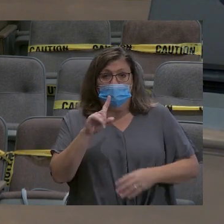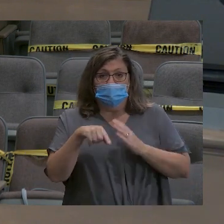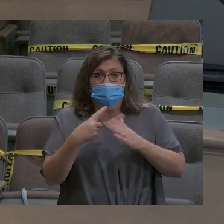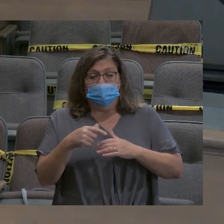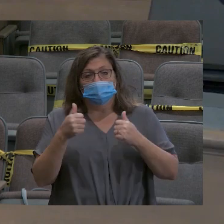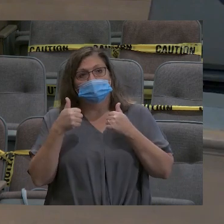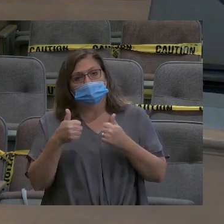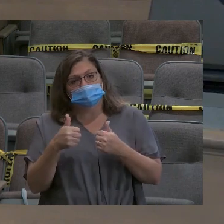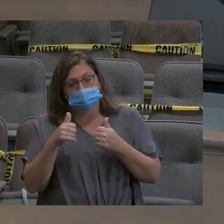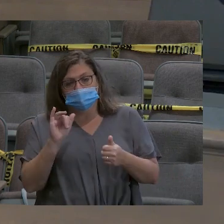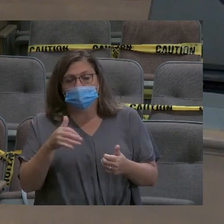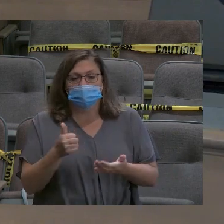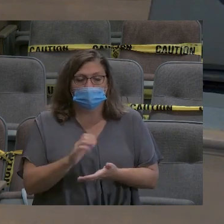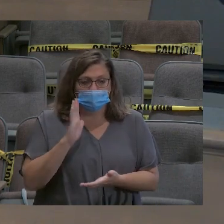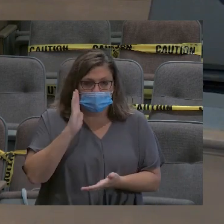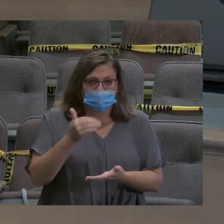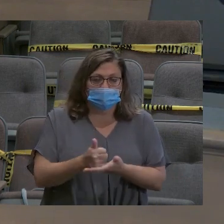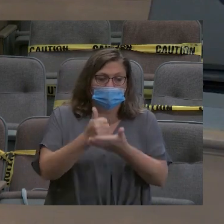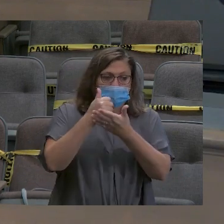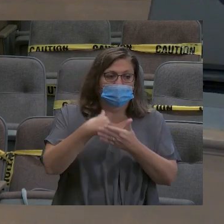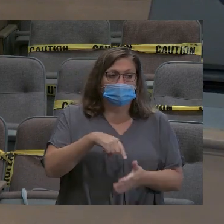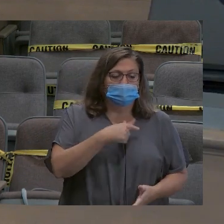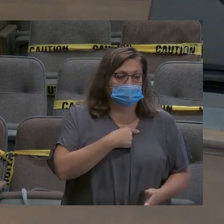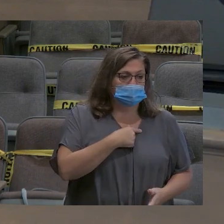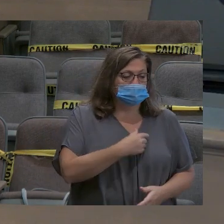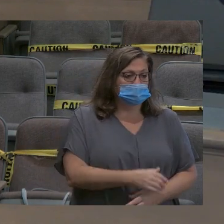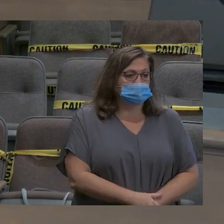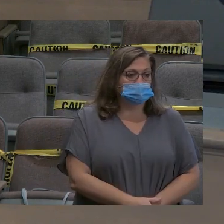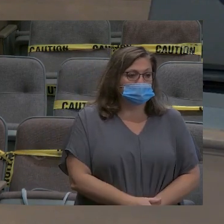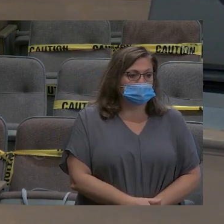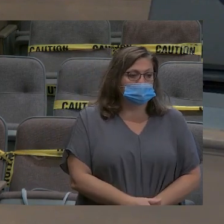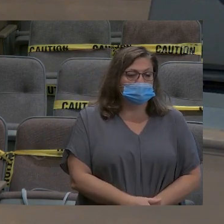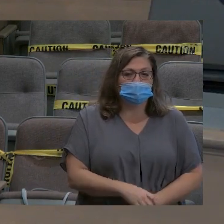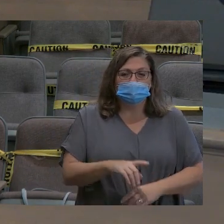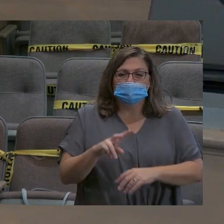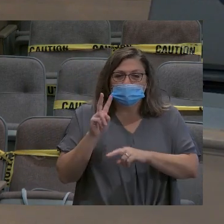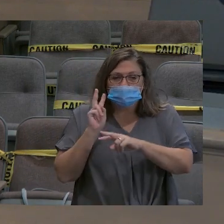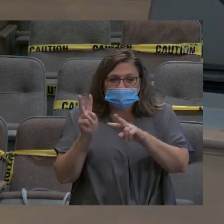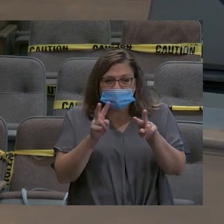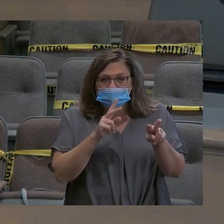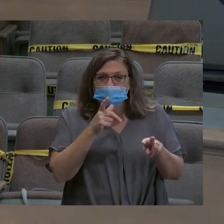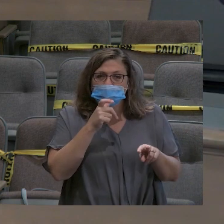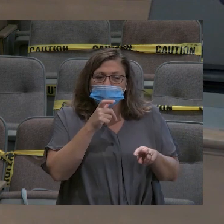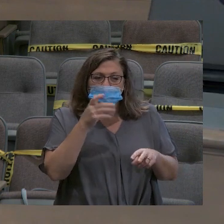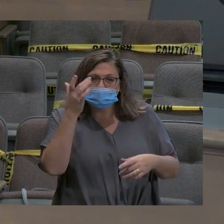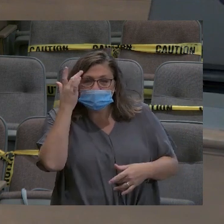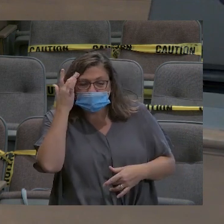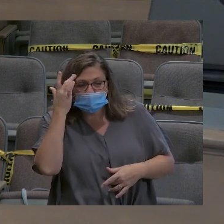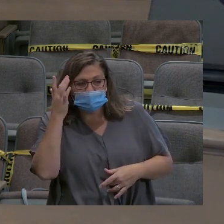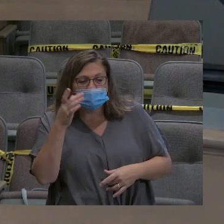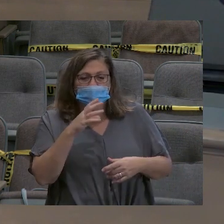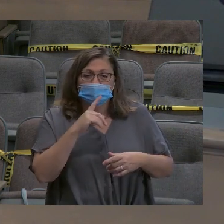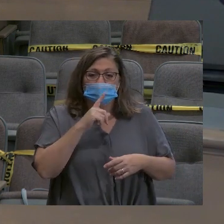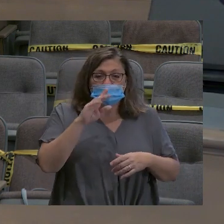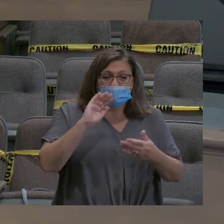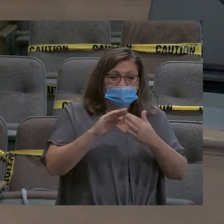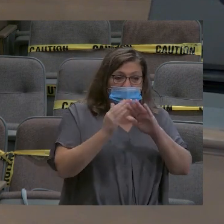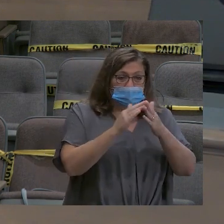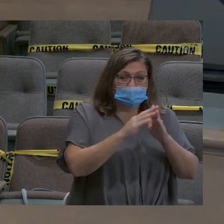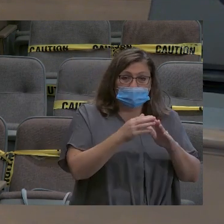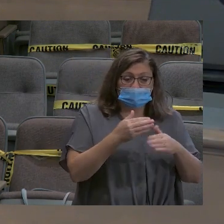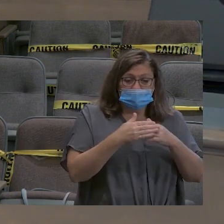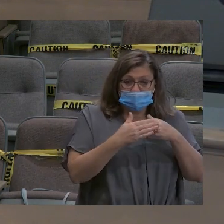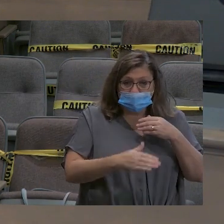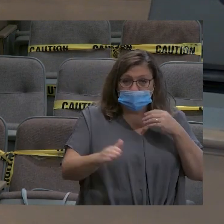That's going to help us to make an assessment of how sick individuals are and how sick the community is going